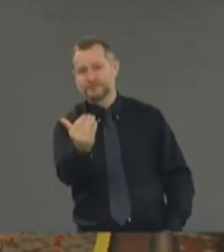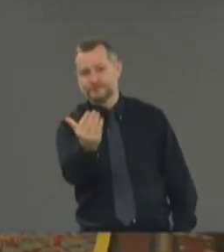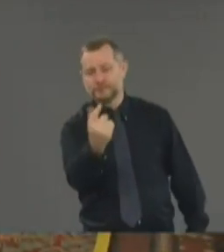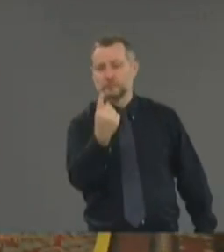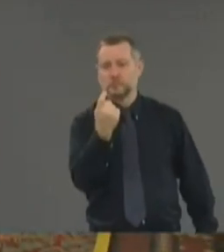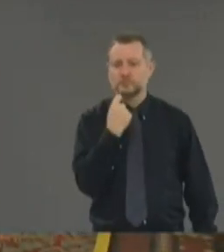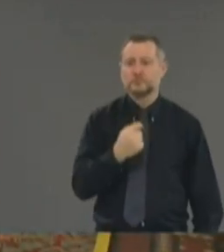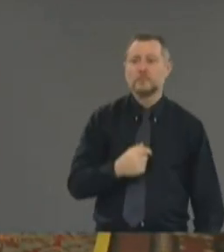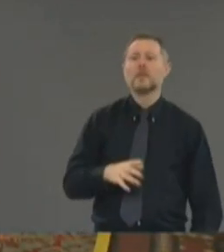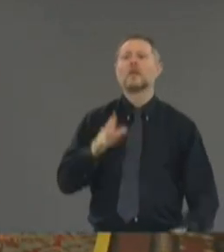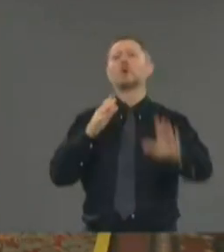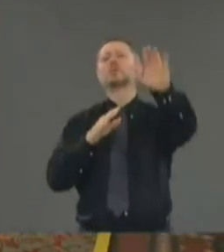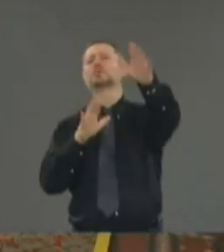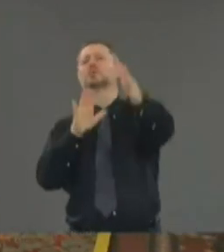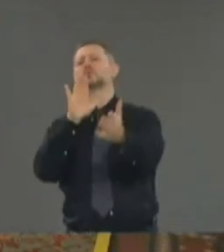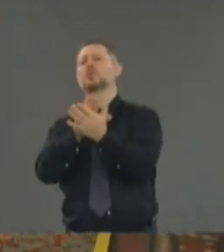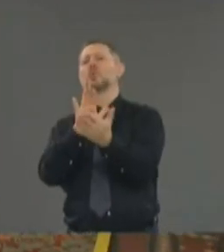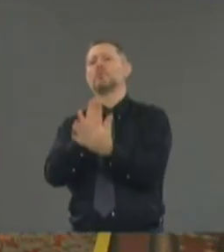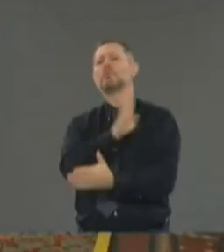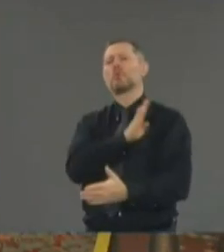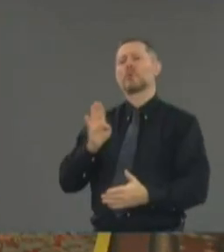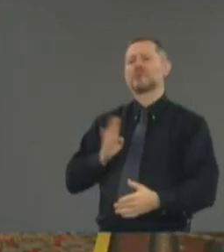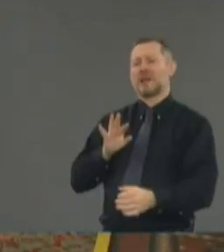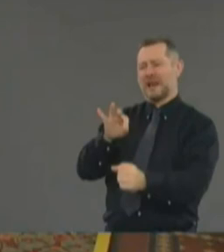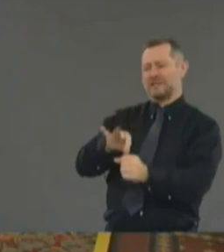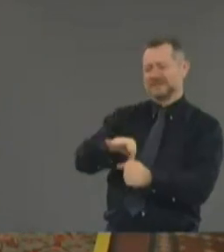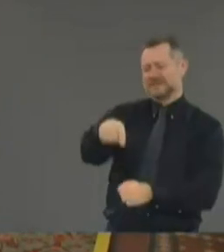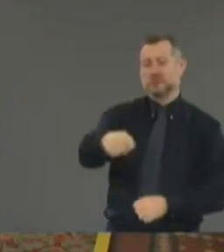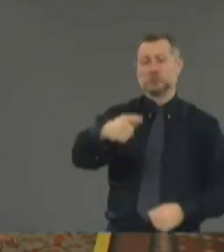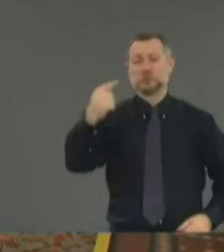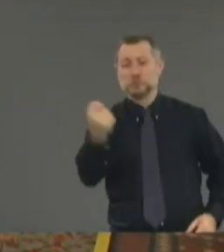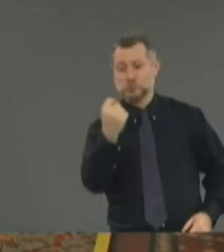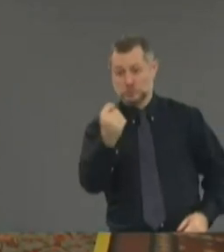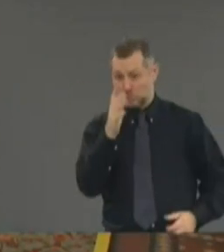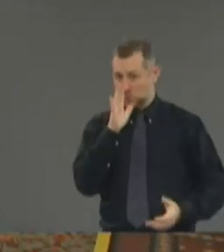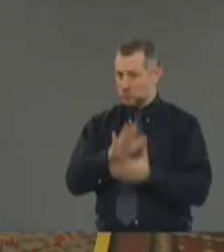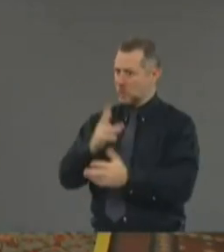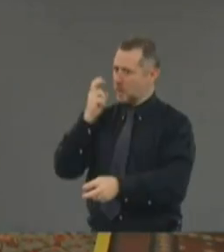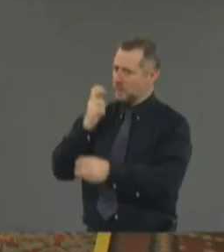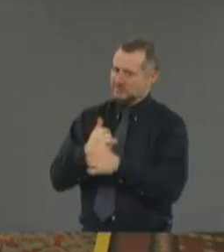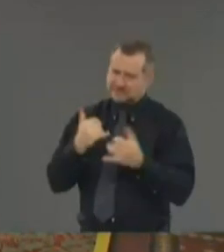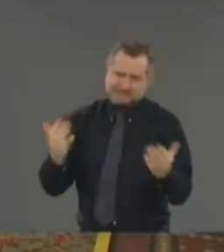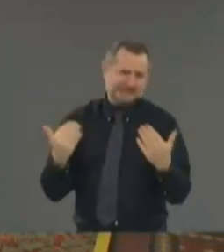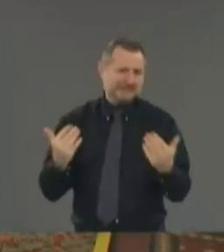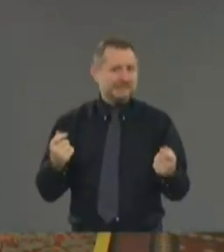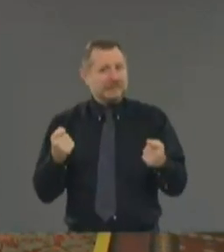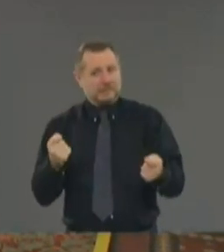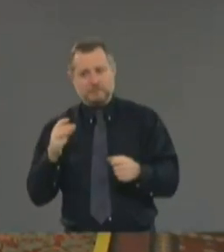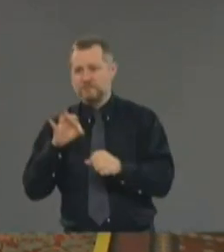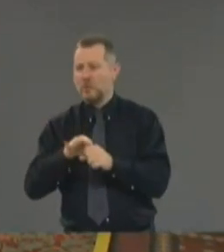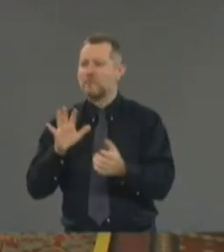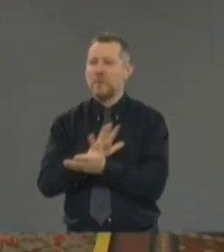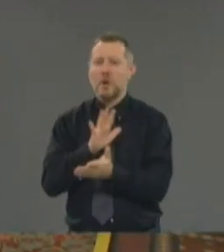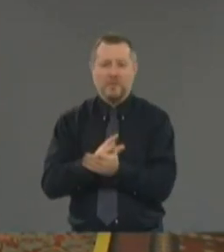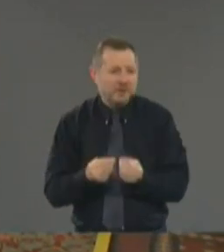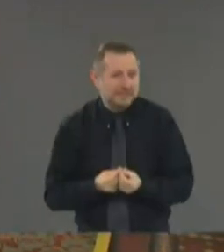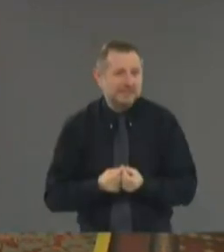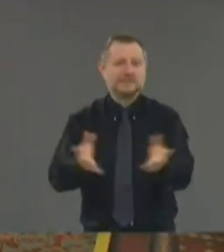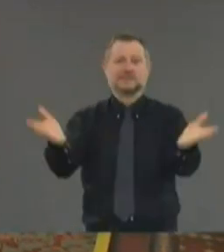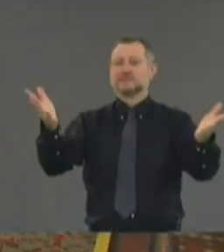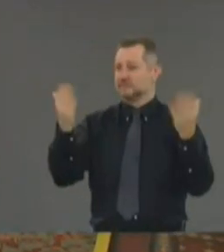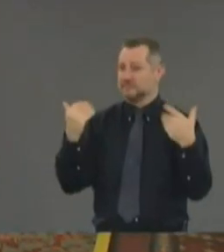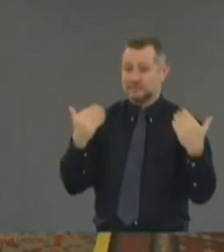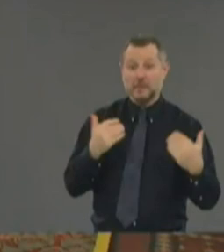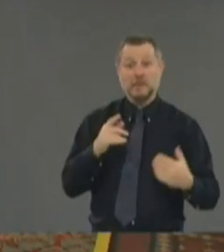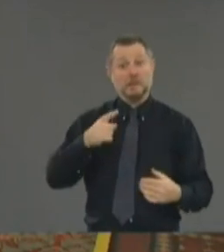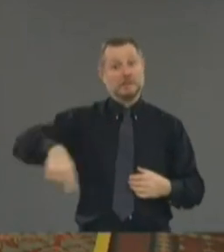board elections are Tuesday. Schools are having a difficult time either getting these ballots out, so they either want to have the vote delayed a